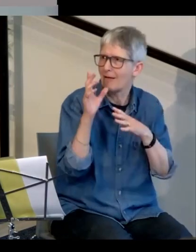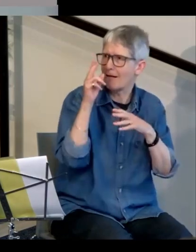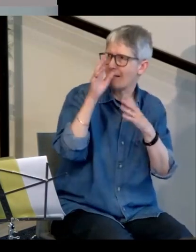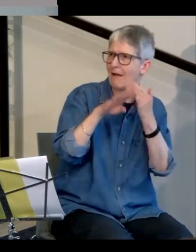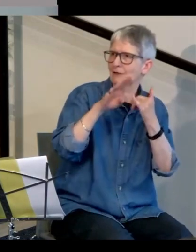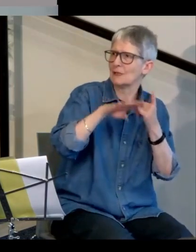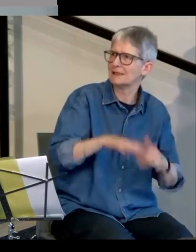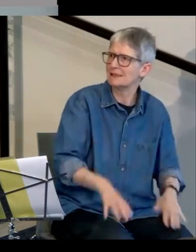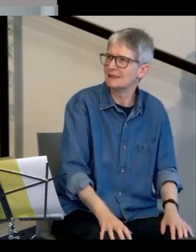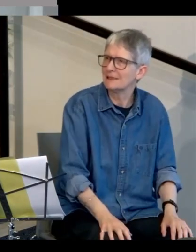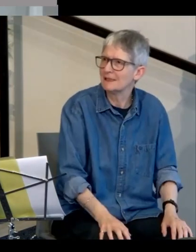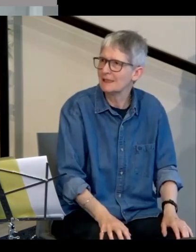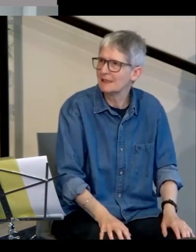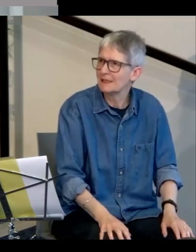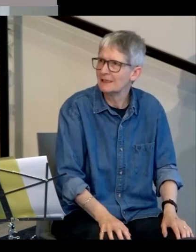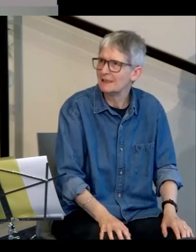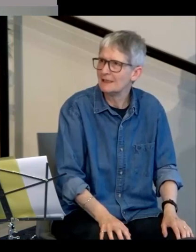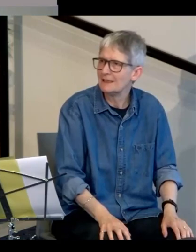wonderful. So, I'm going to...